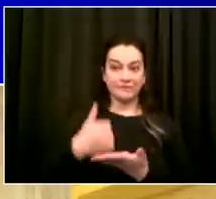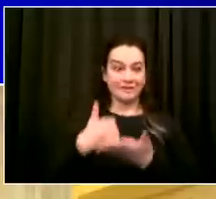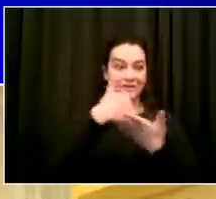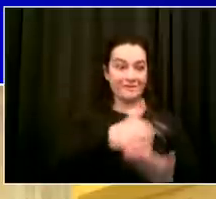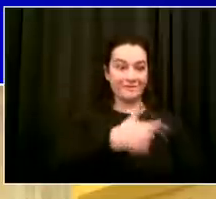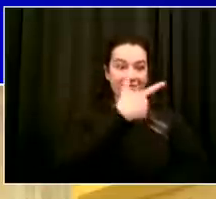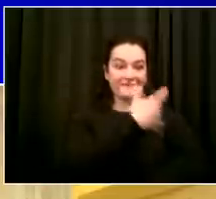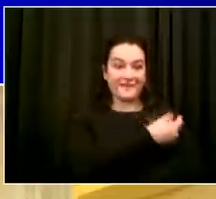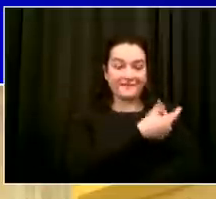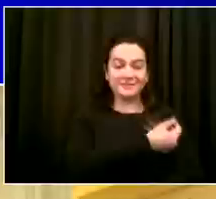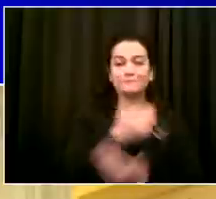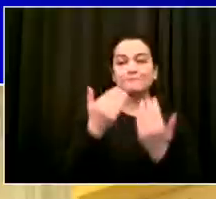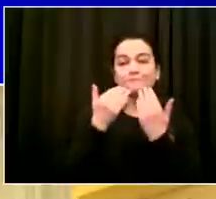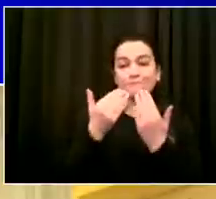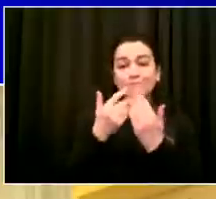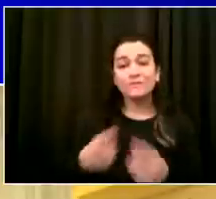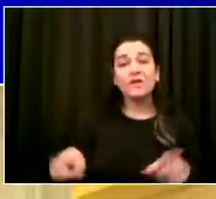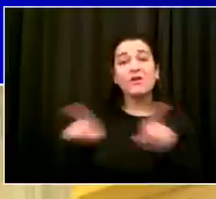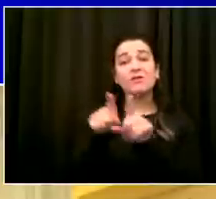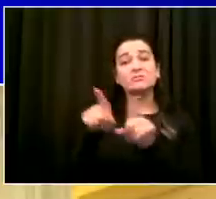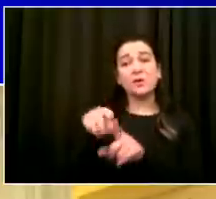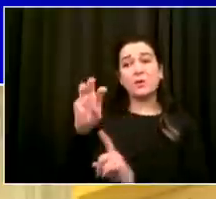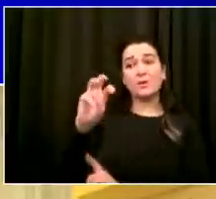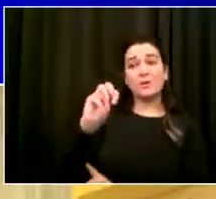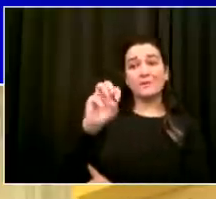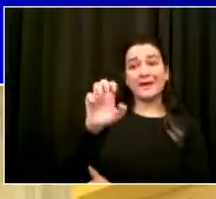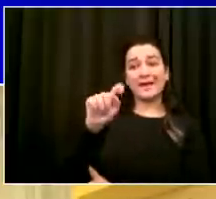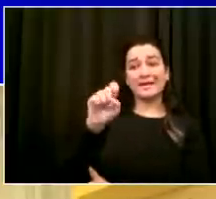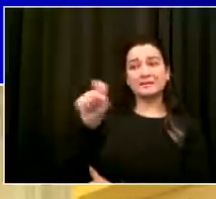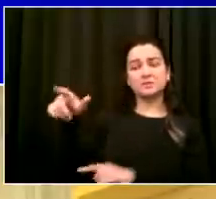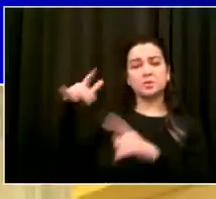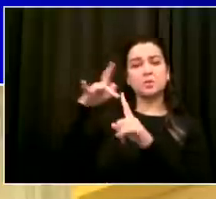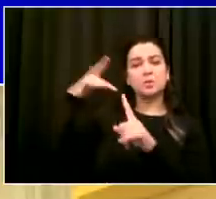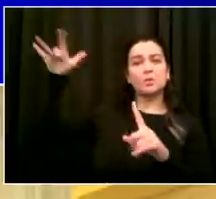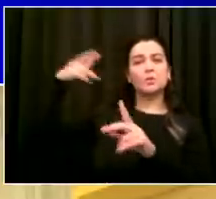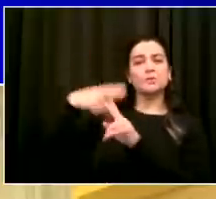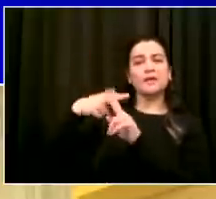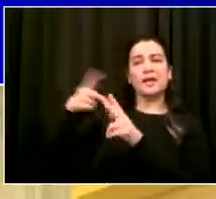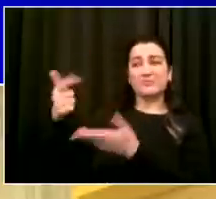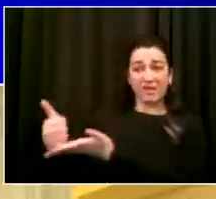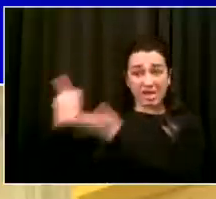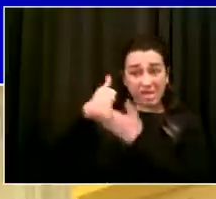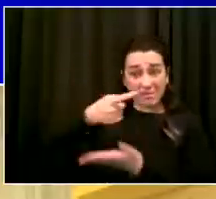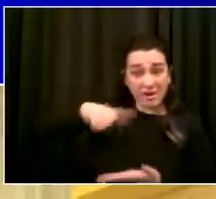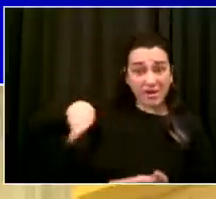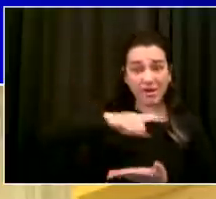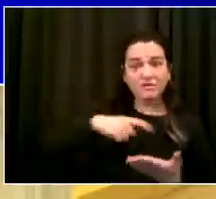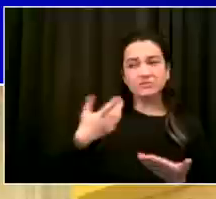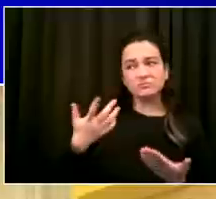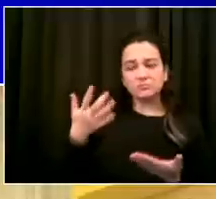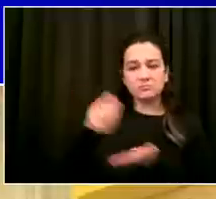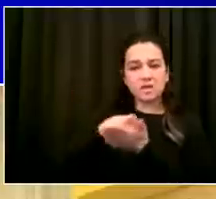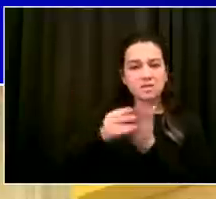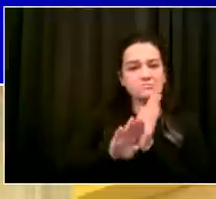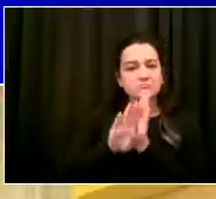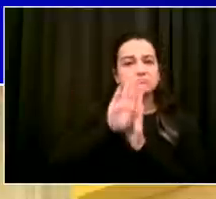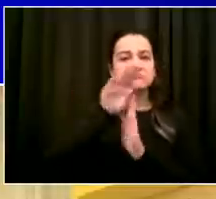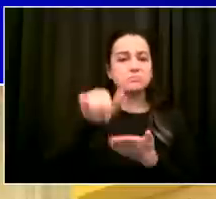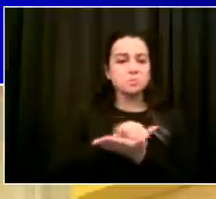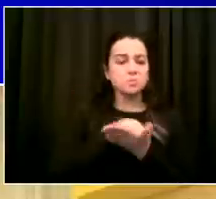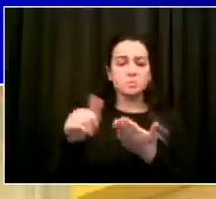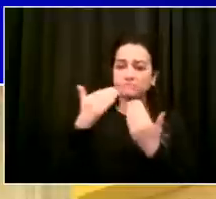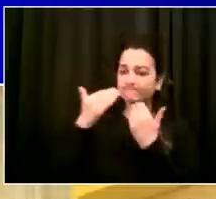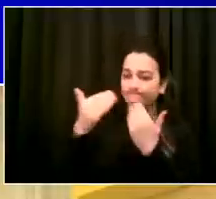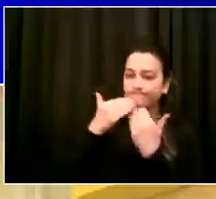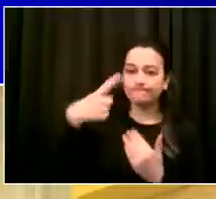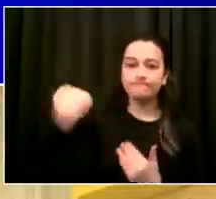city in terms of helping people. So I just wanted you to speak about that for a moment. I was really appreciative for what I heard from you this morning. I thought it'd be great if you could share